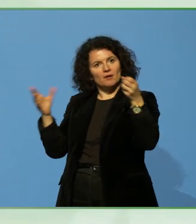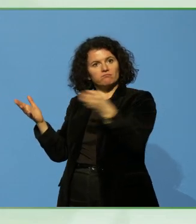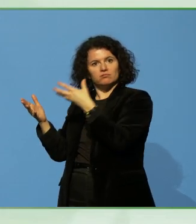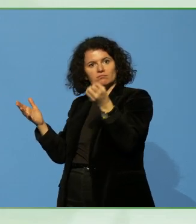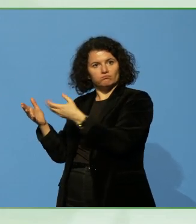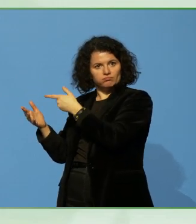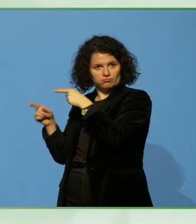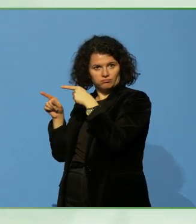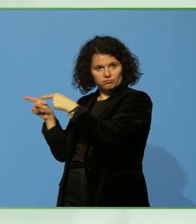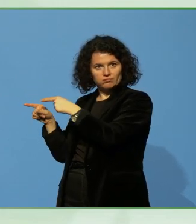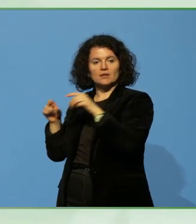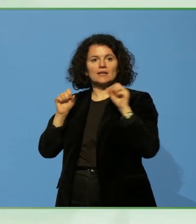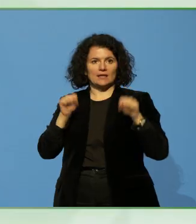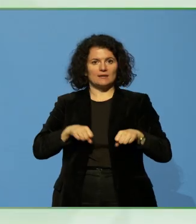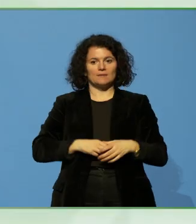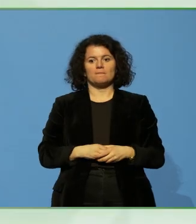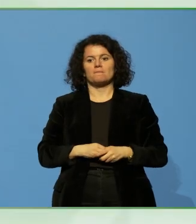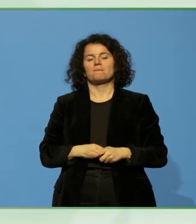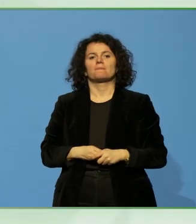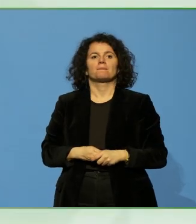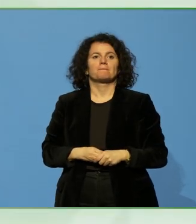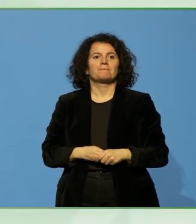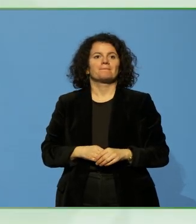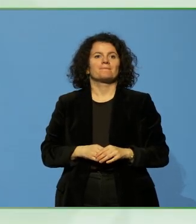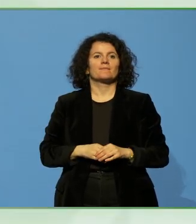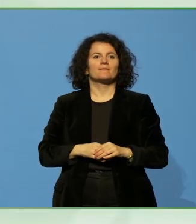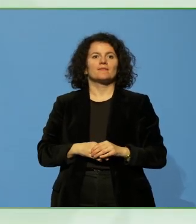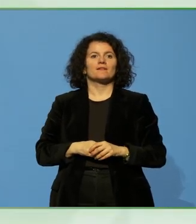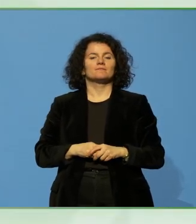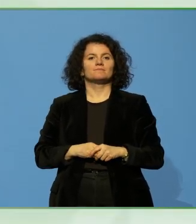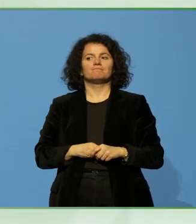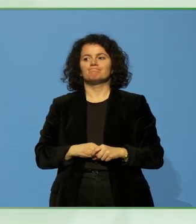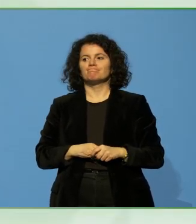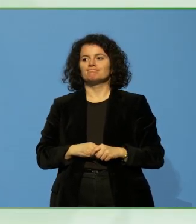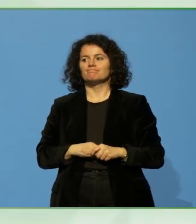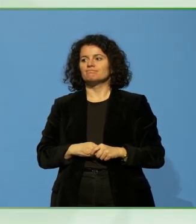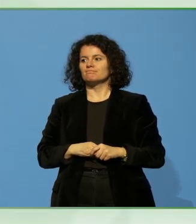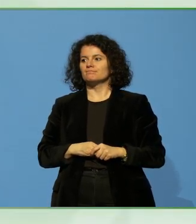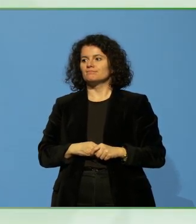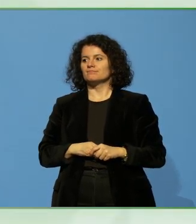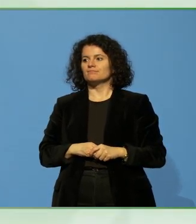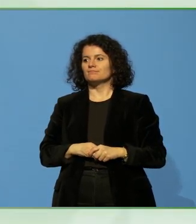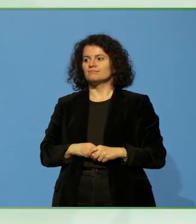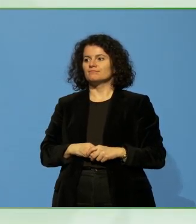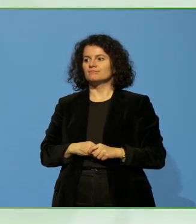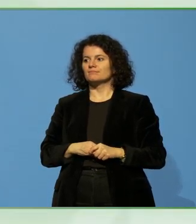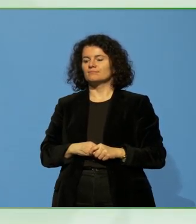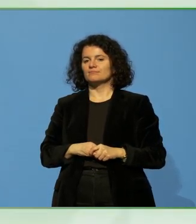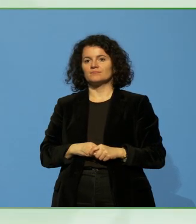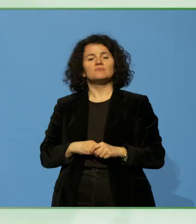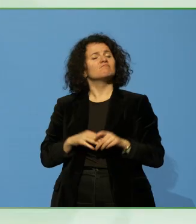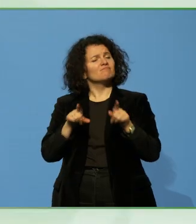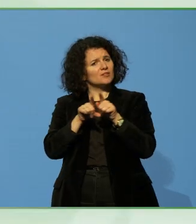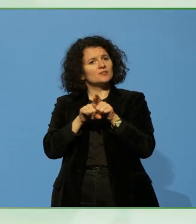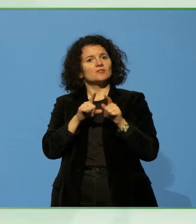And then indeed one last thing I want to say is that we would like to continue to cooperate with you